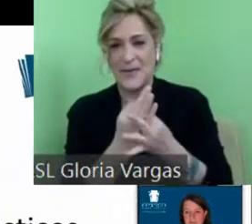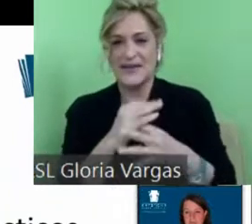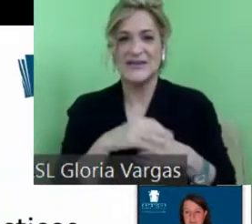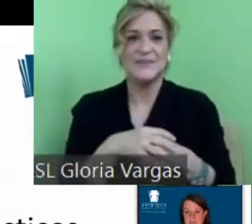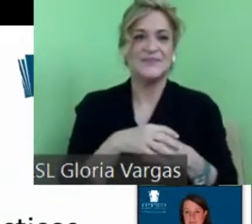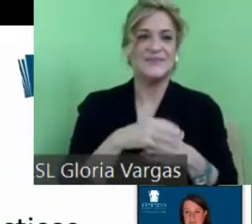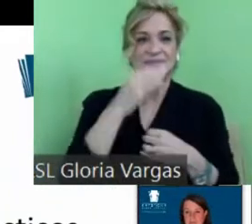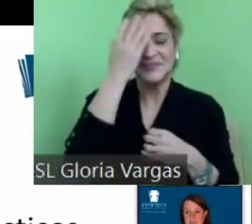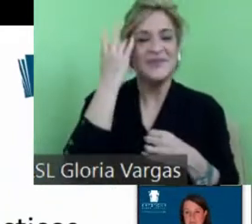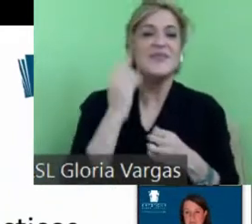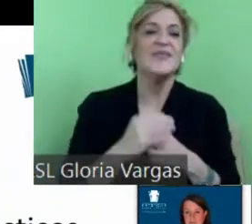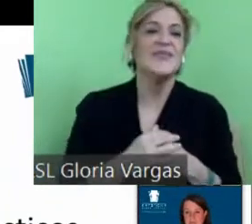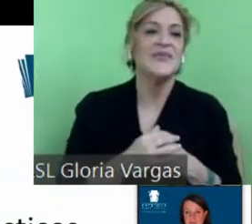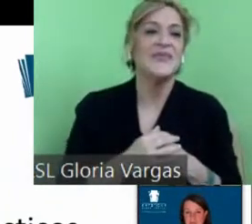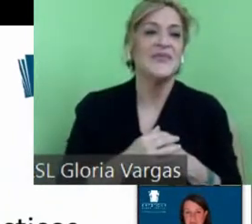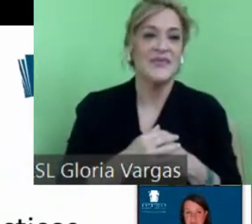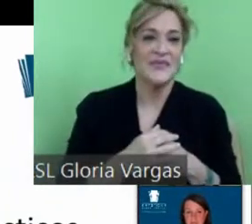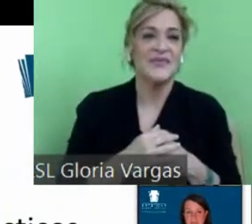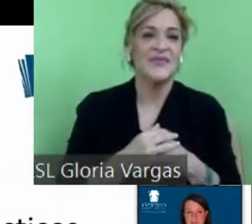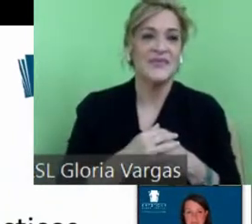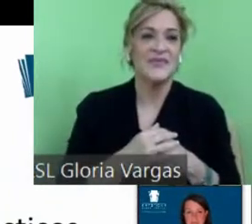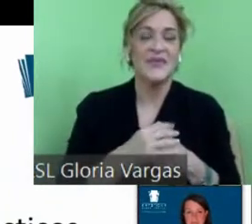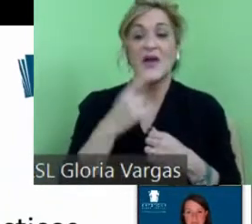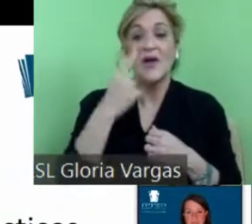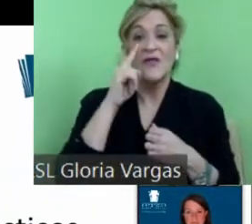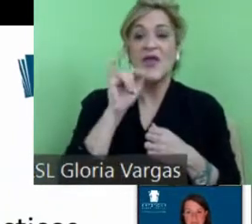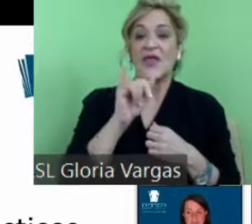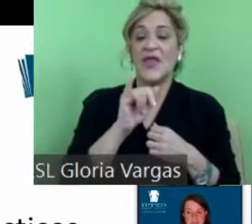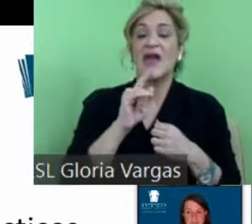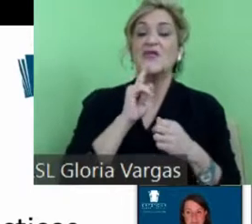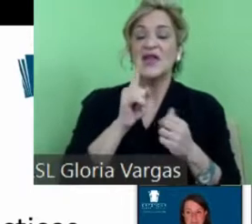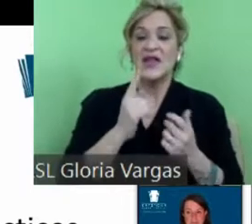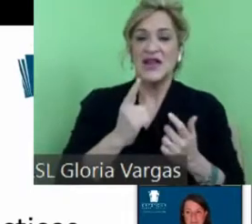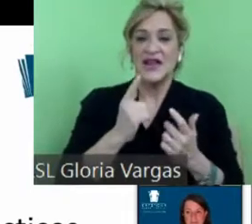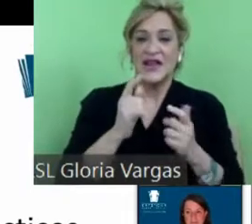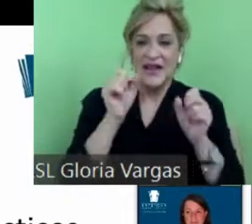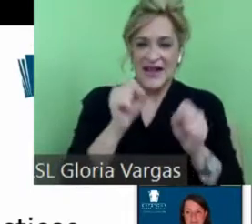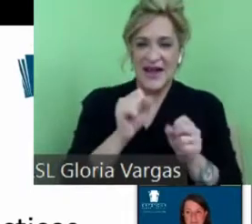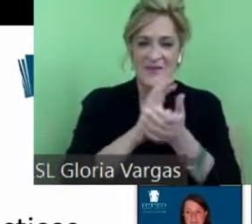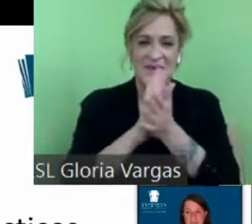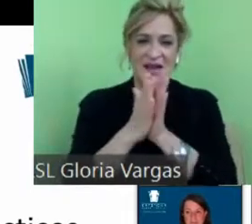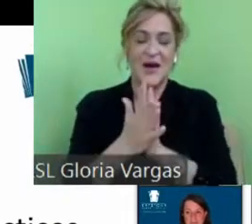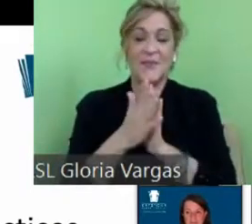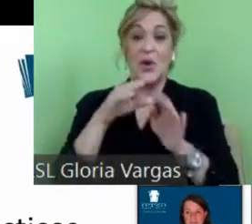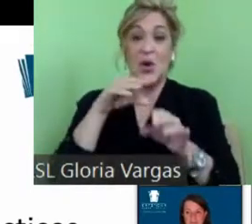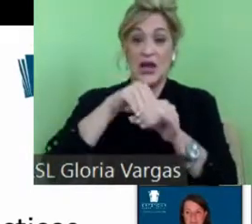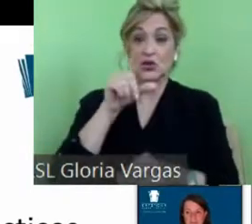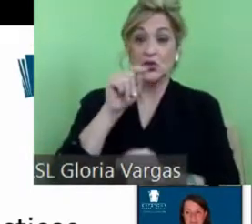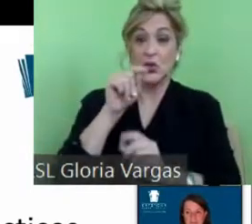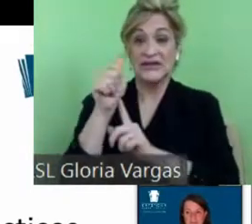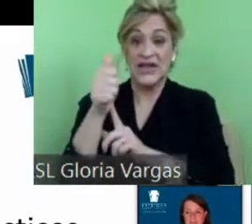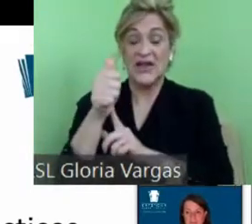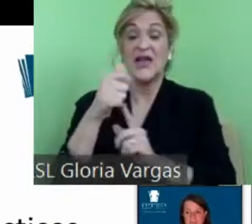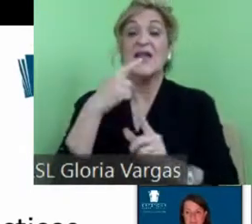please. Following the ratification of UN Convention in 2010, the labor environment